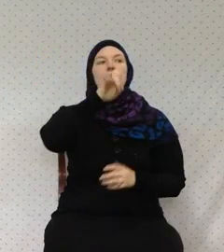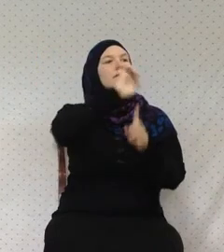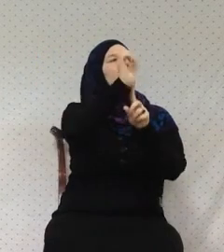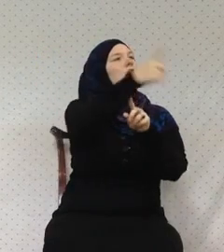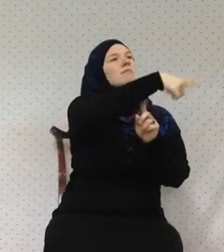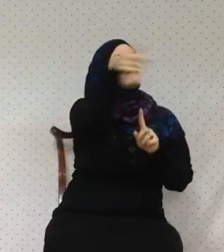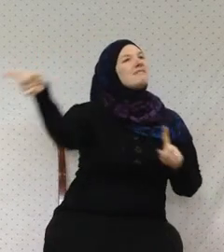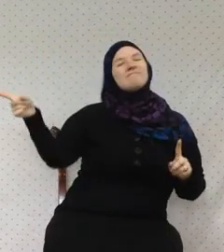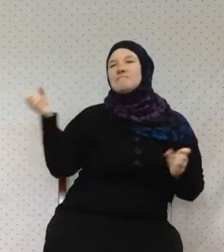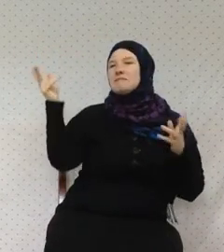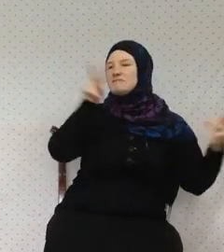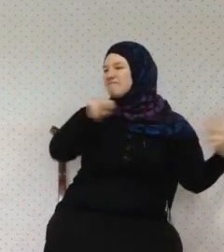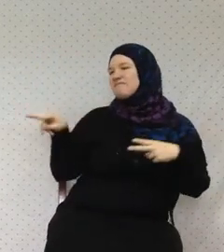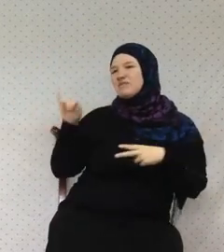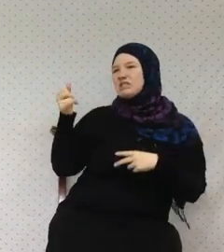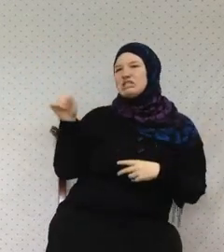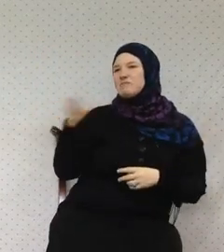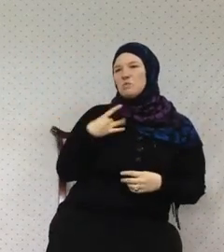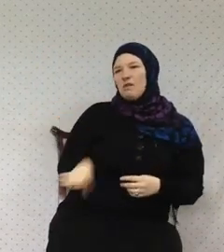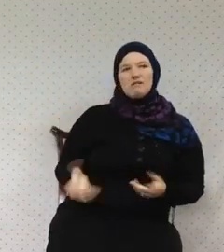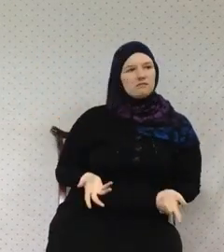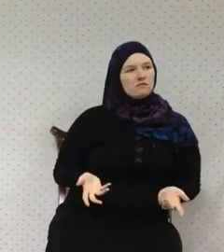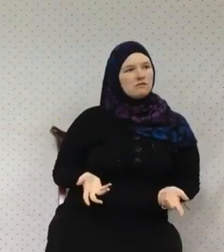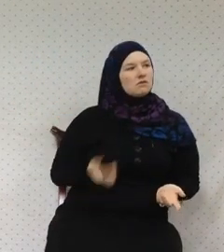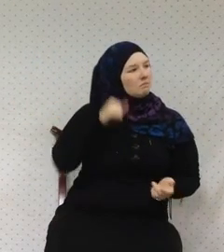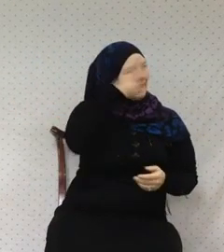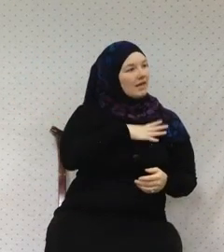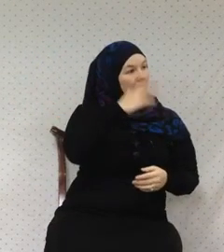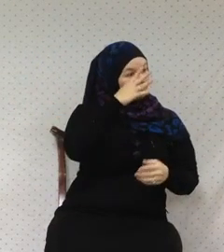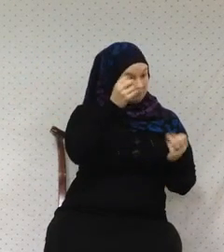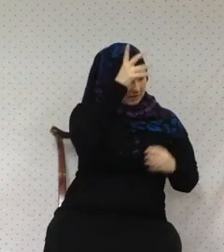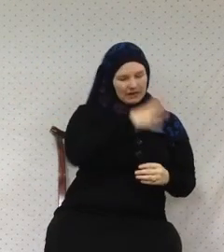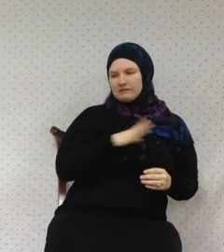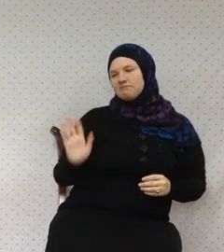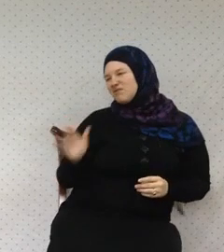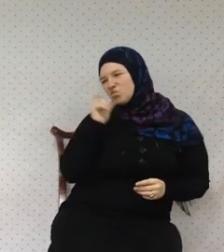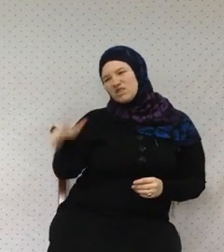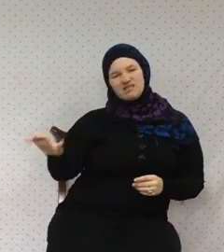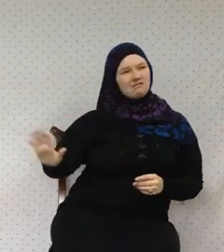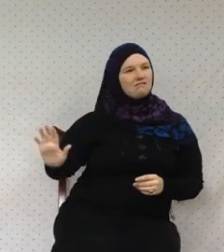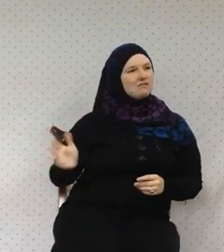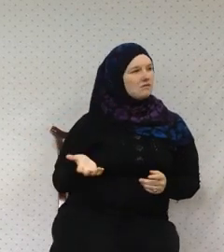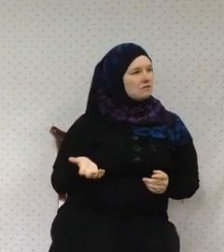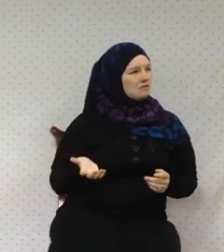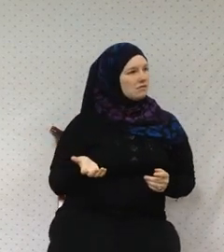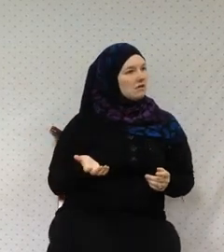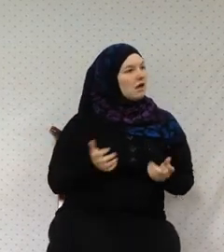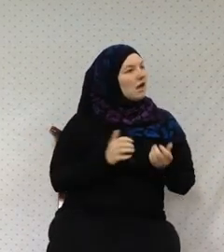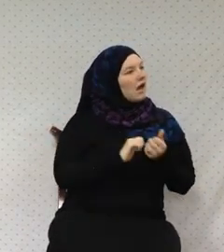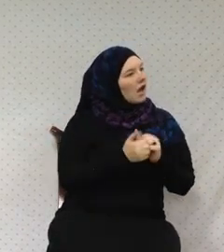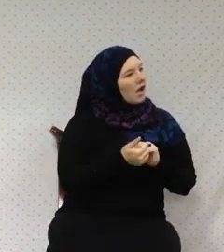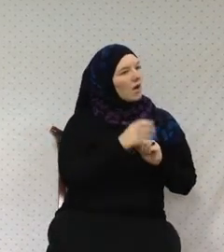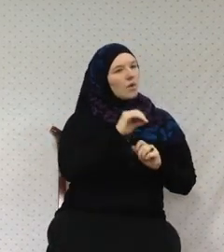friendly. But so long as we hide from our own faith, how and